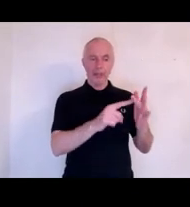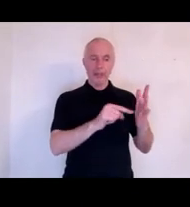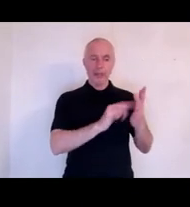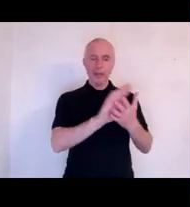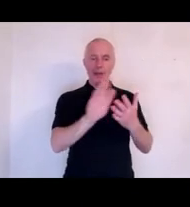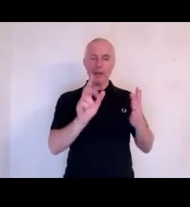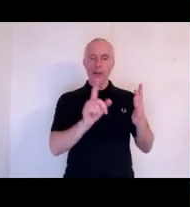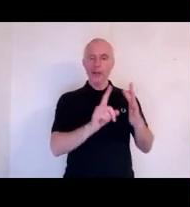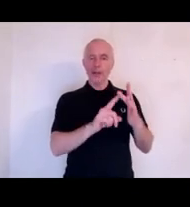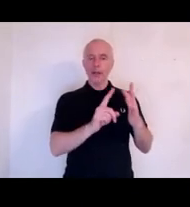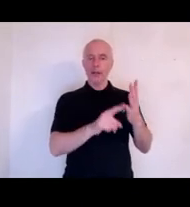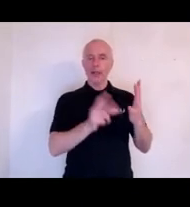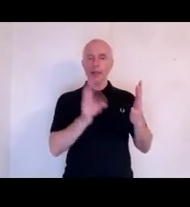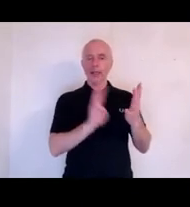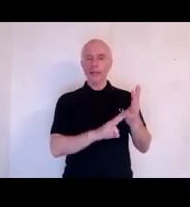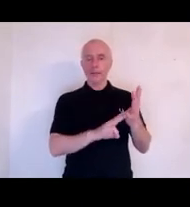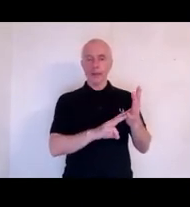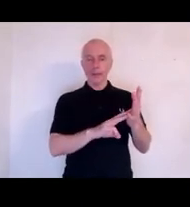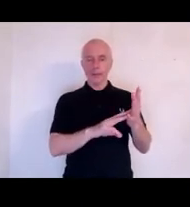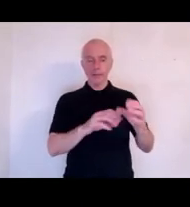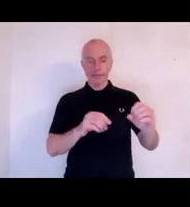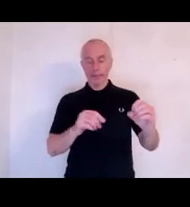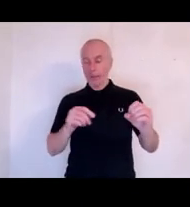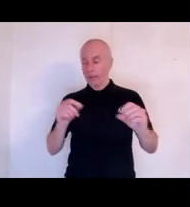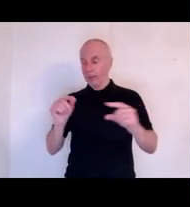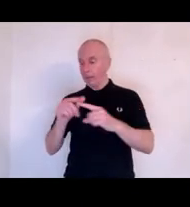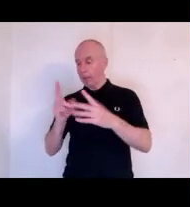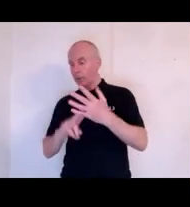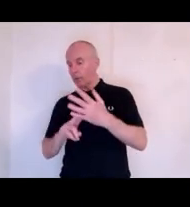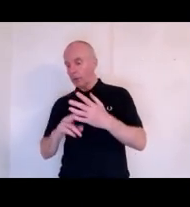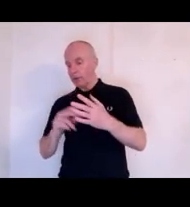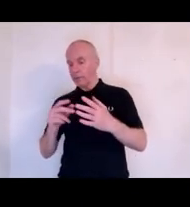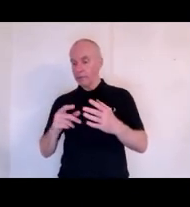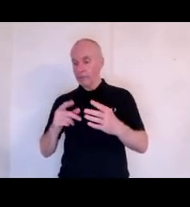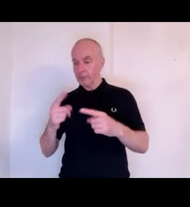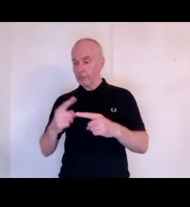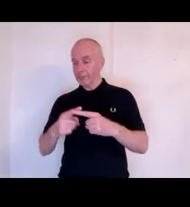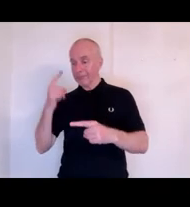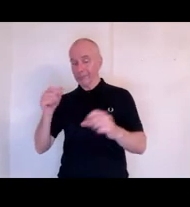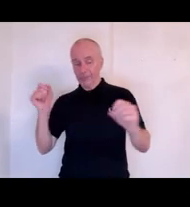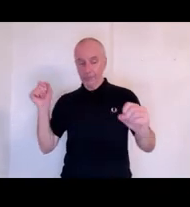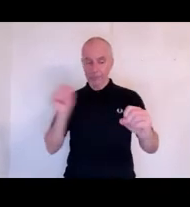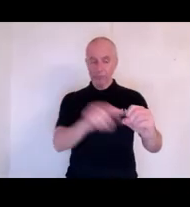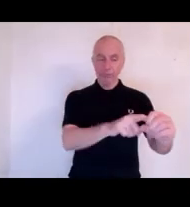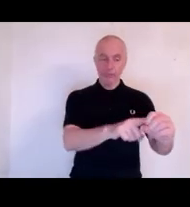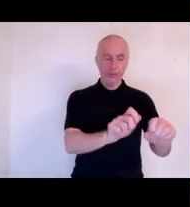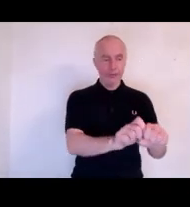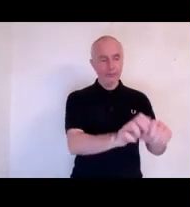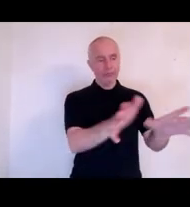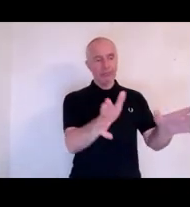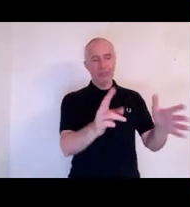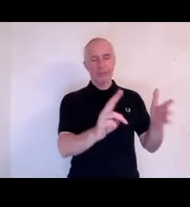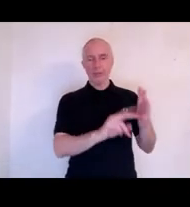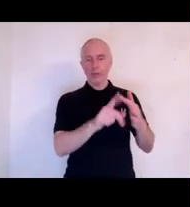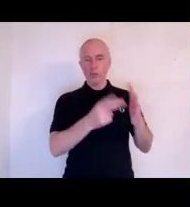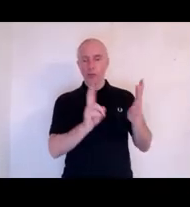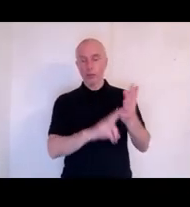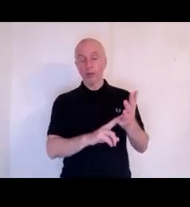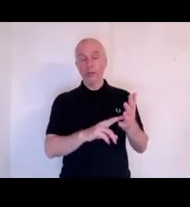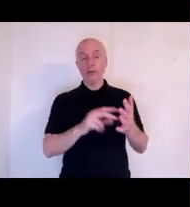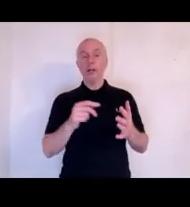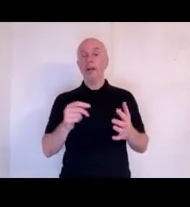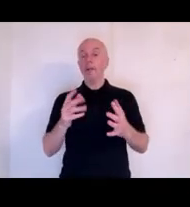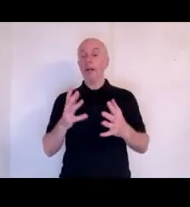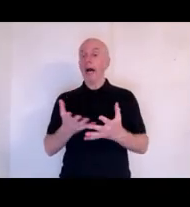And if you fire a proton at high energy on a lithium target, you generate a significant number of neutrons. And the higher the energy of the proton,